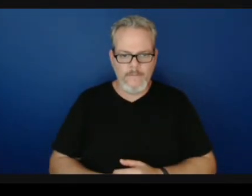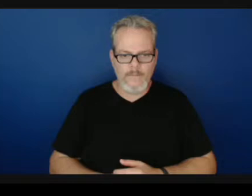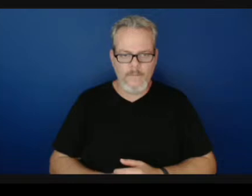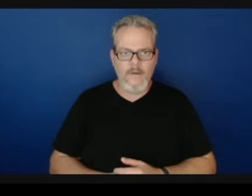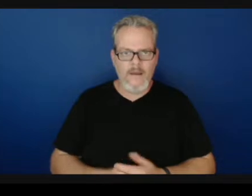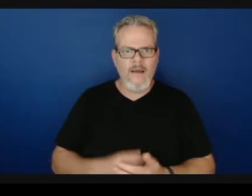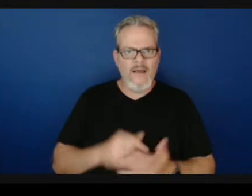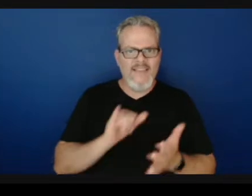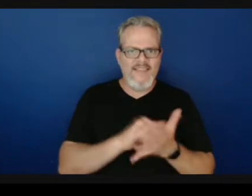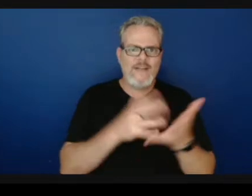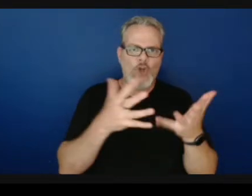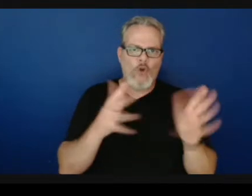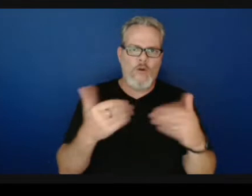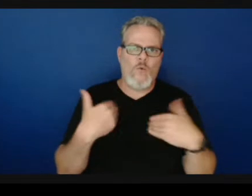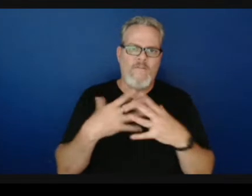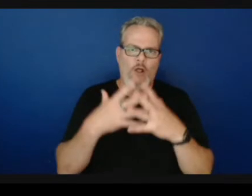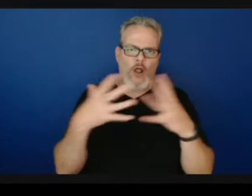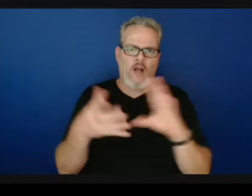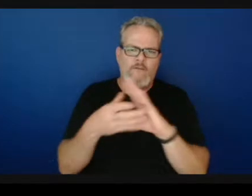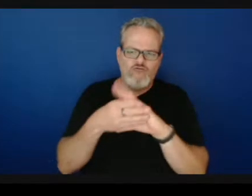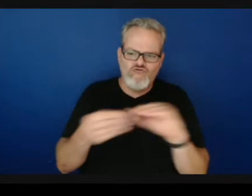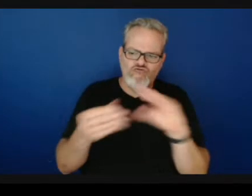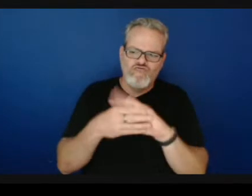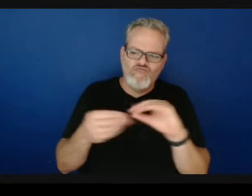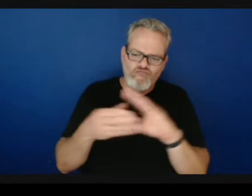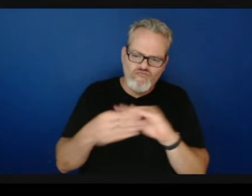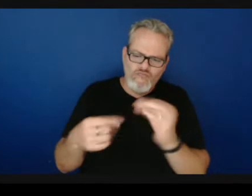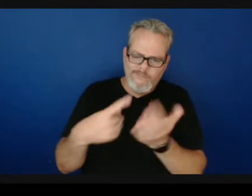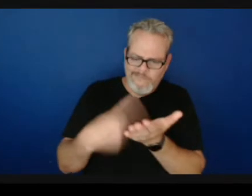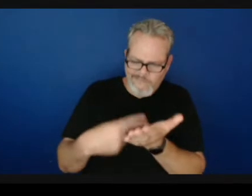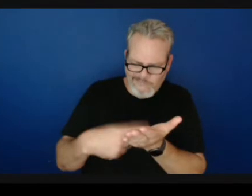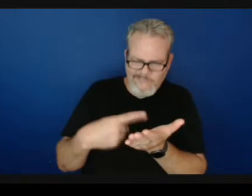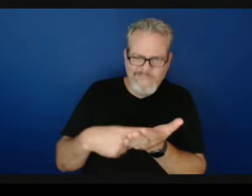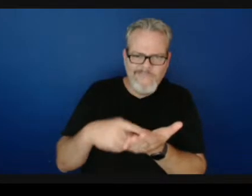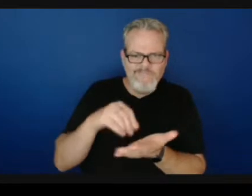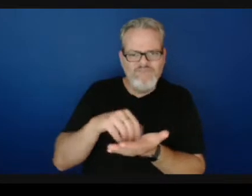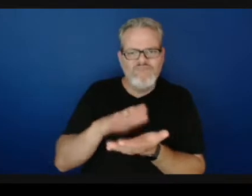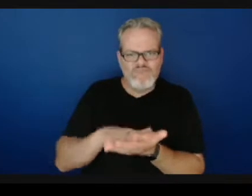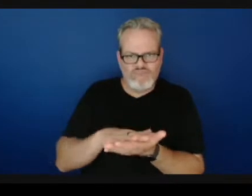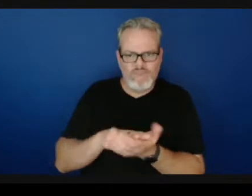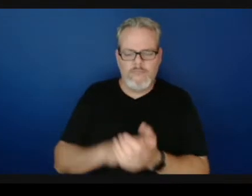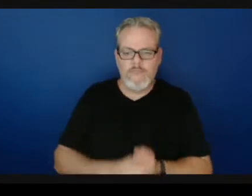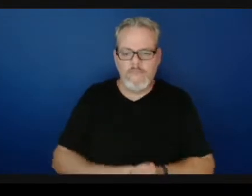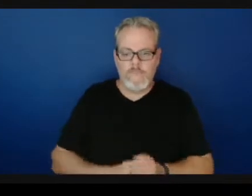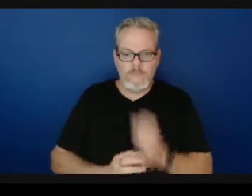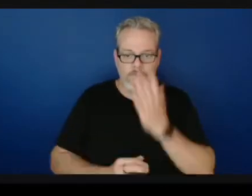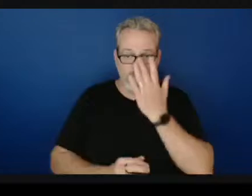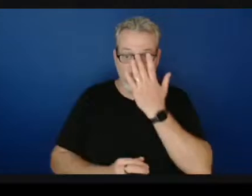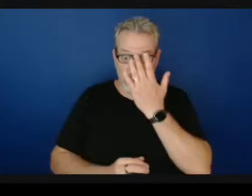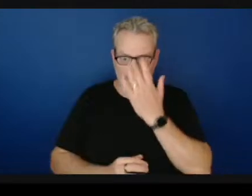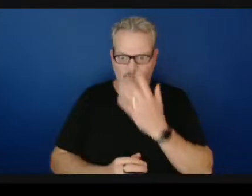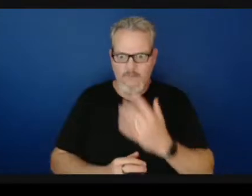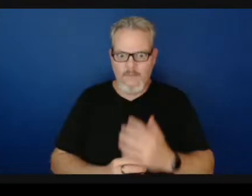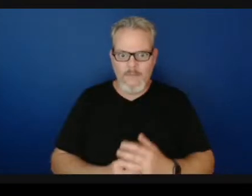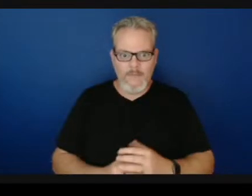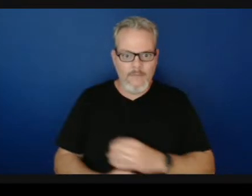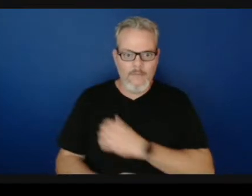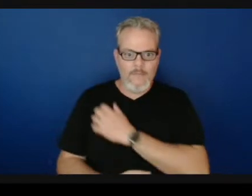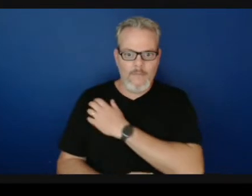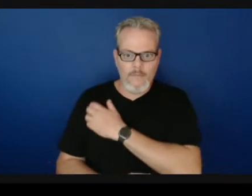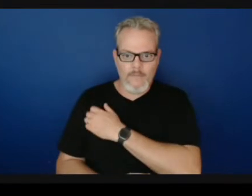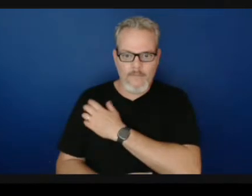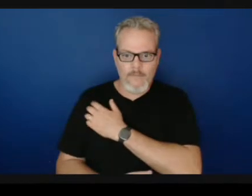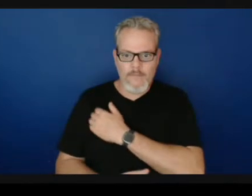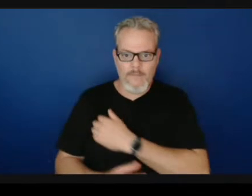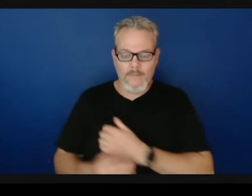discussed in the literature today, how important that actually was. So the natural question for us then is that even though our